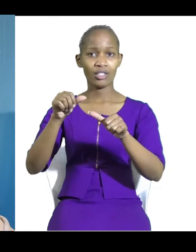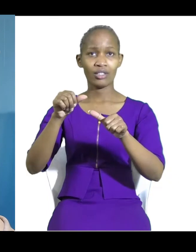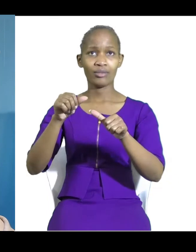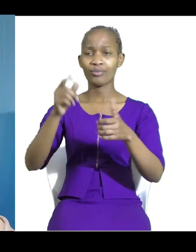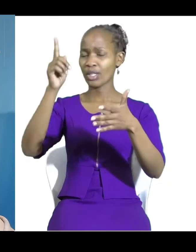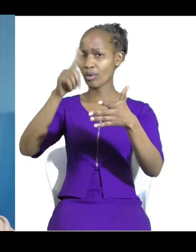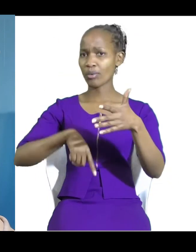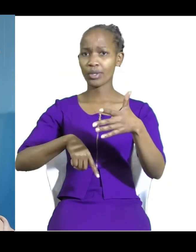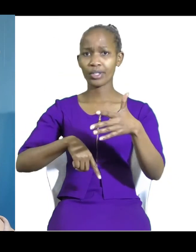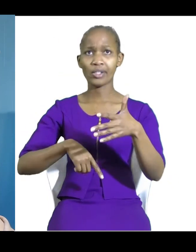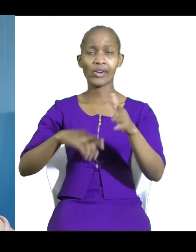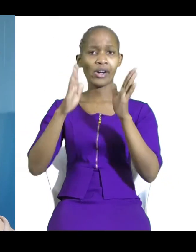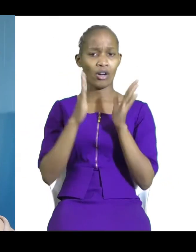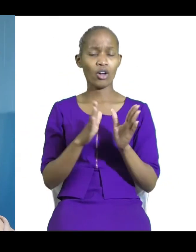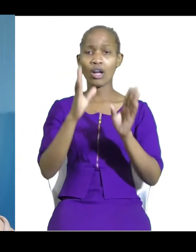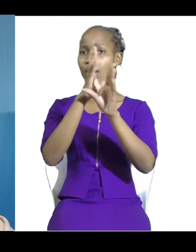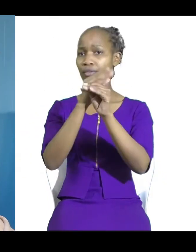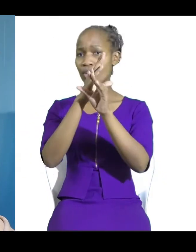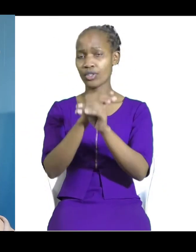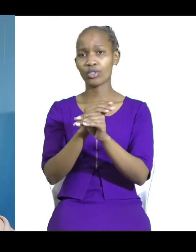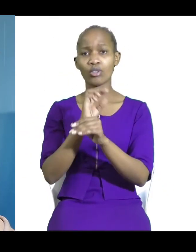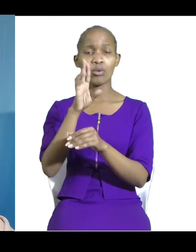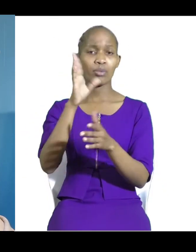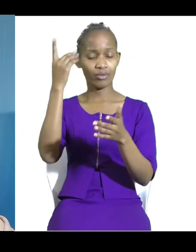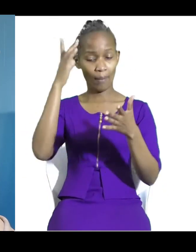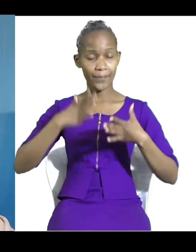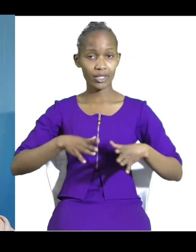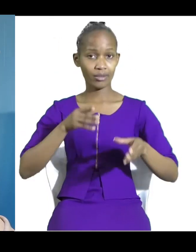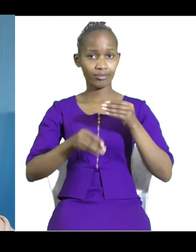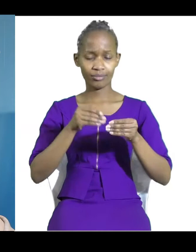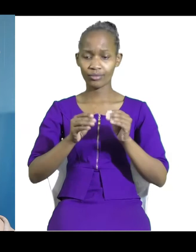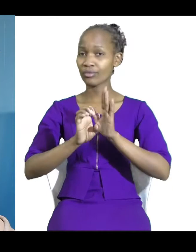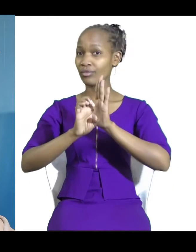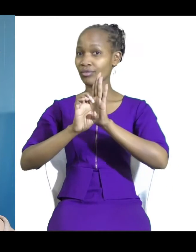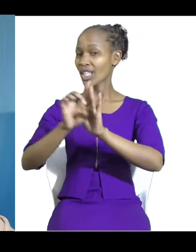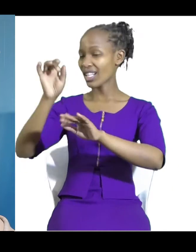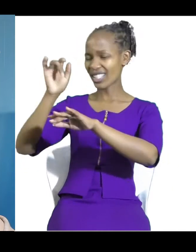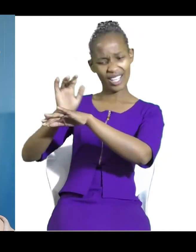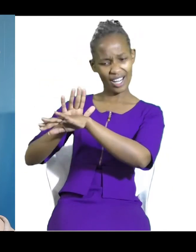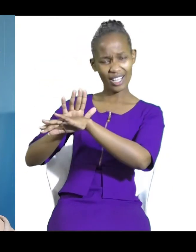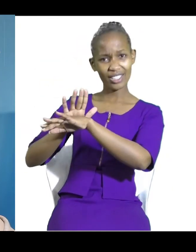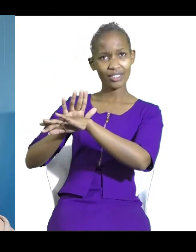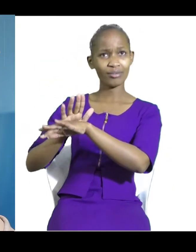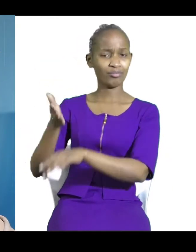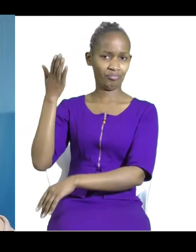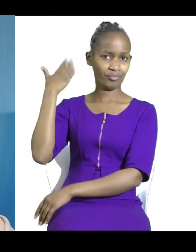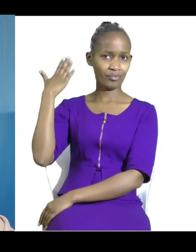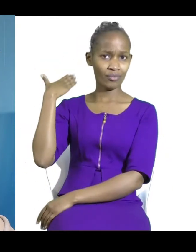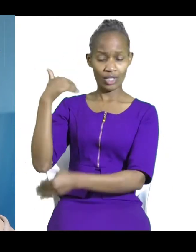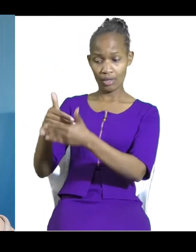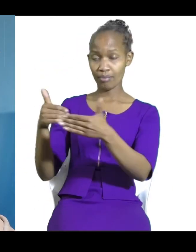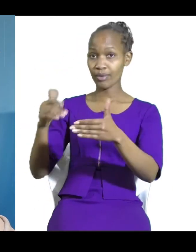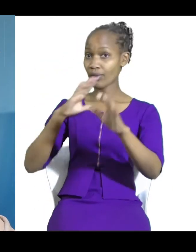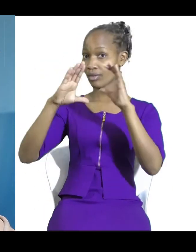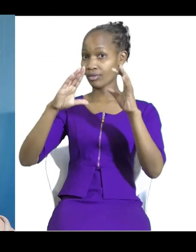What physical and virtual safe spaces would look like for persons with disabilities, and like even as early as, or rather as recent